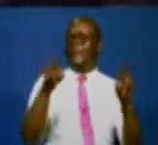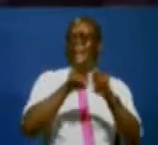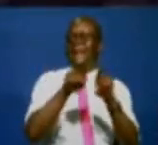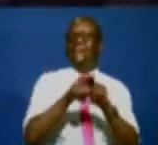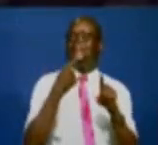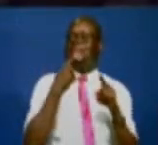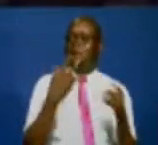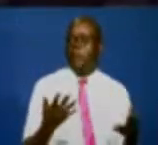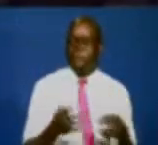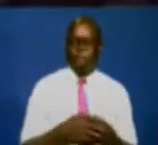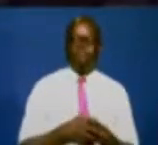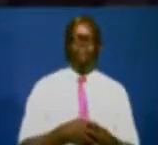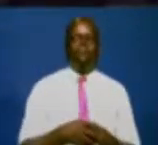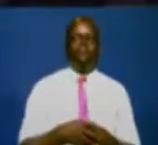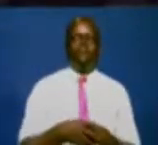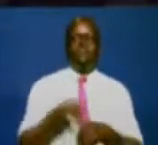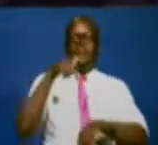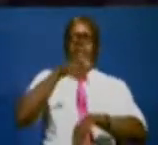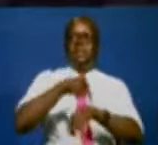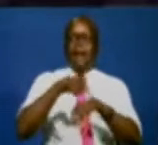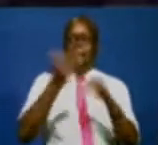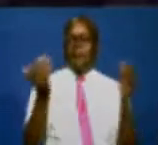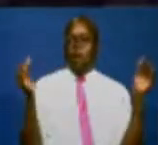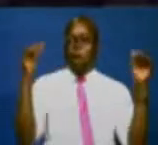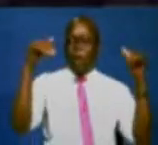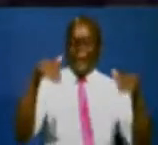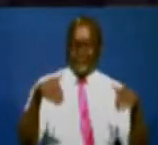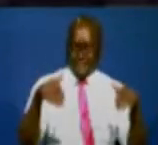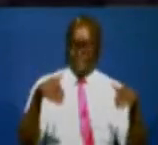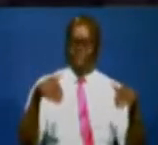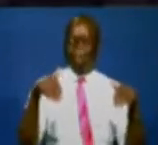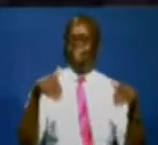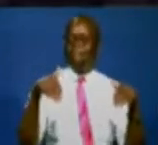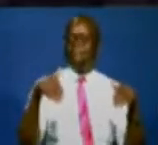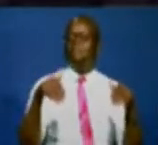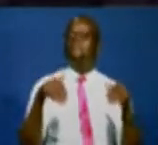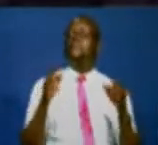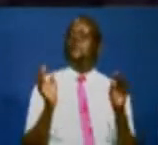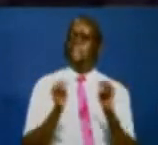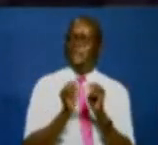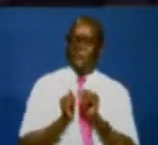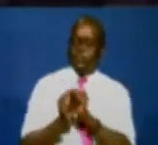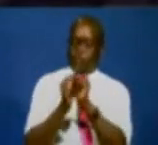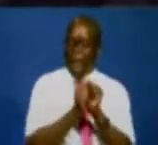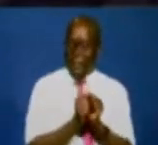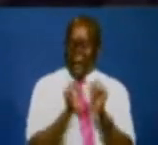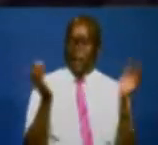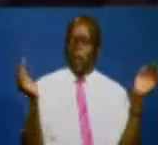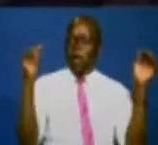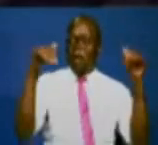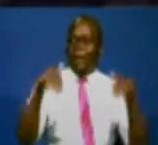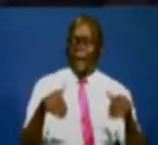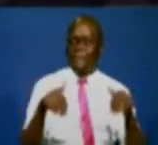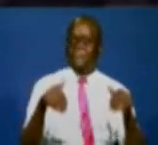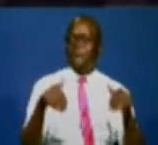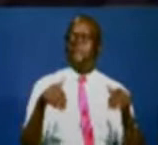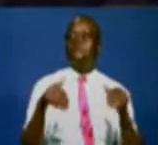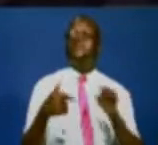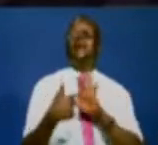saying, when Congress is in plenary, Congress is in